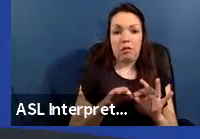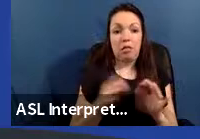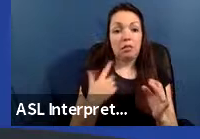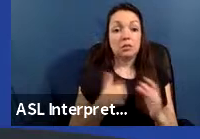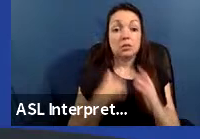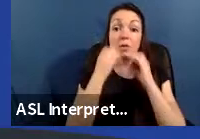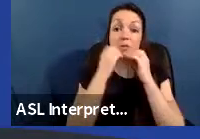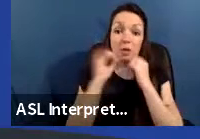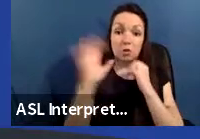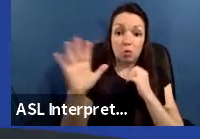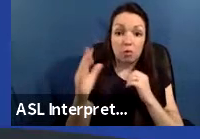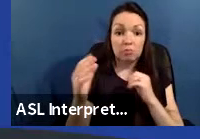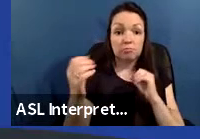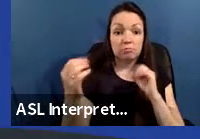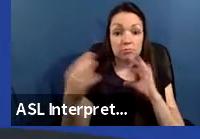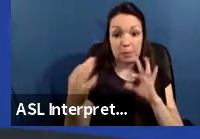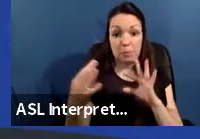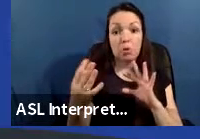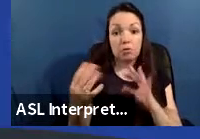process.